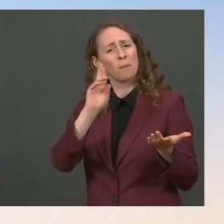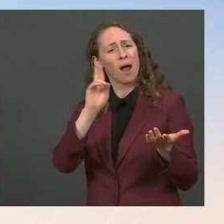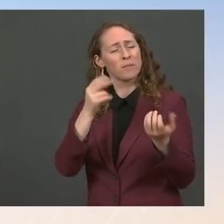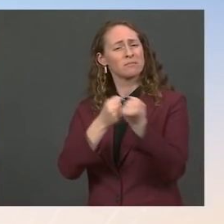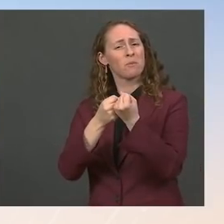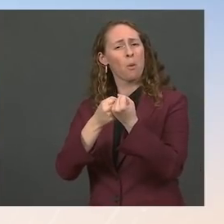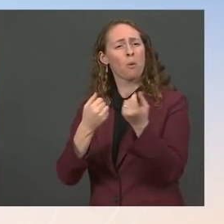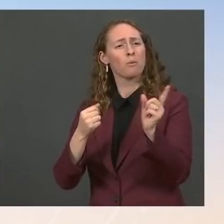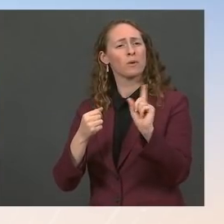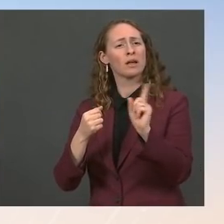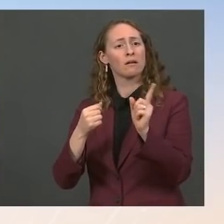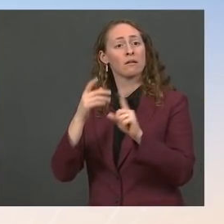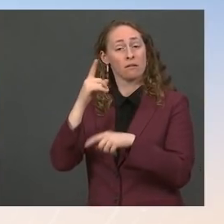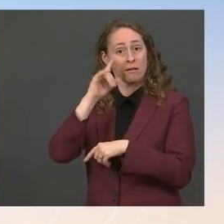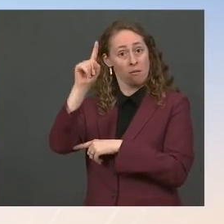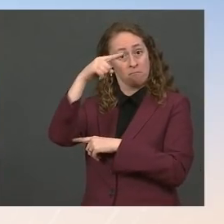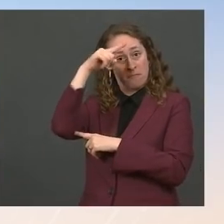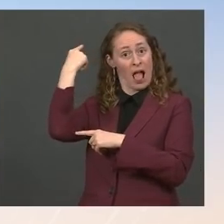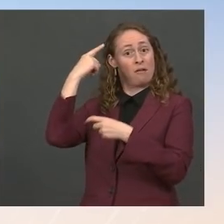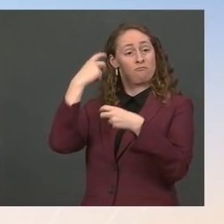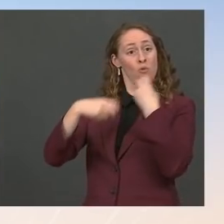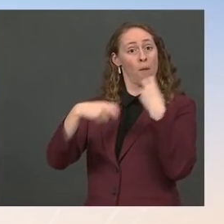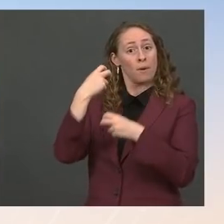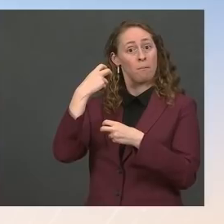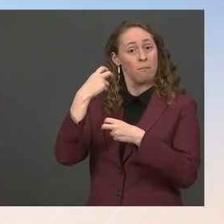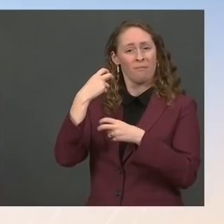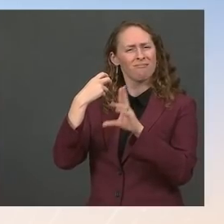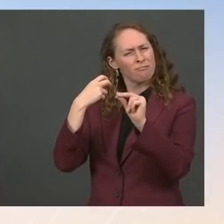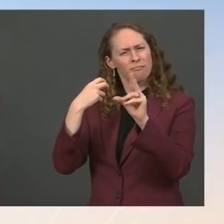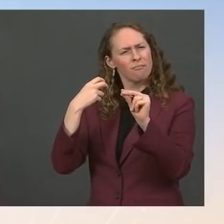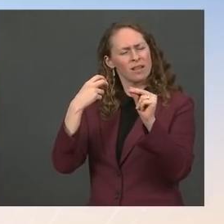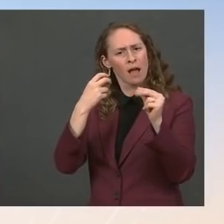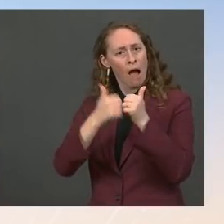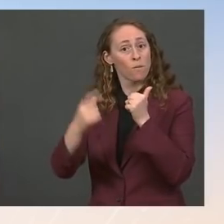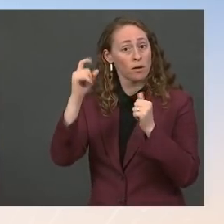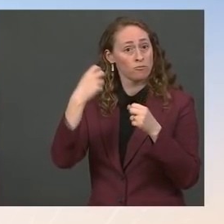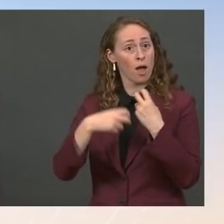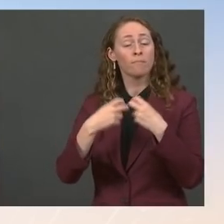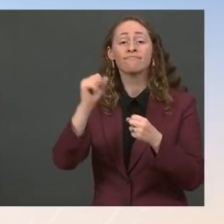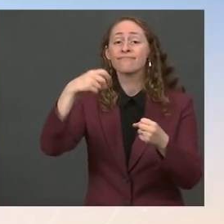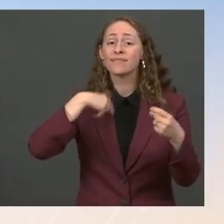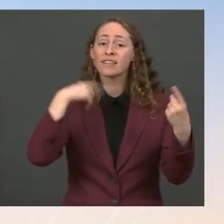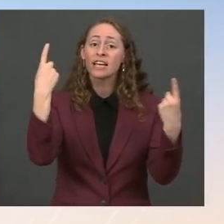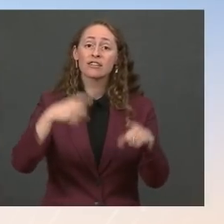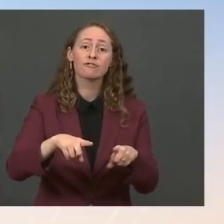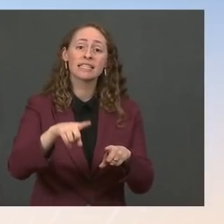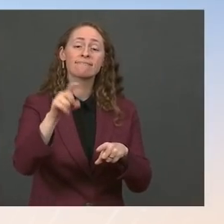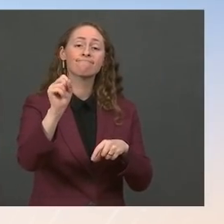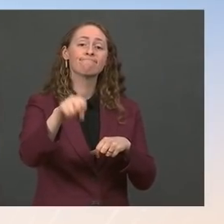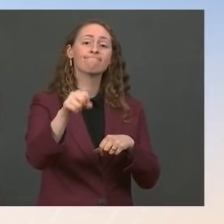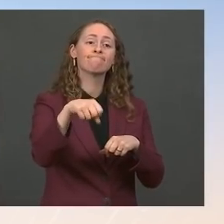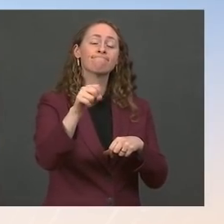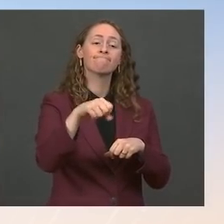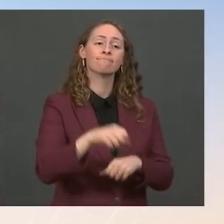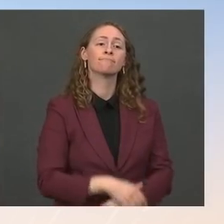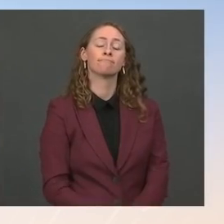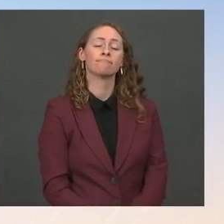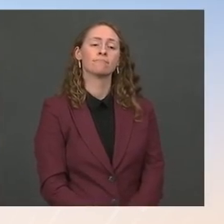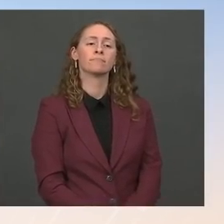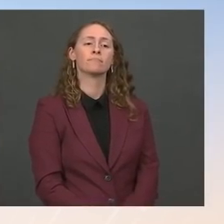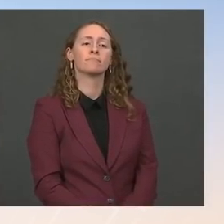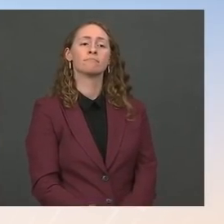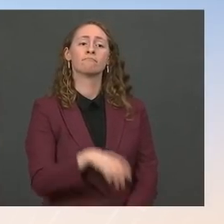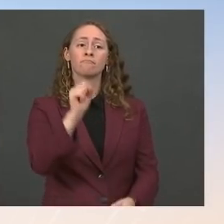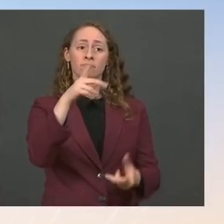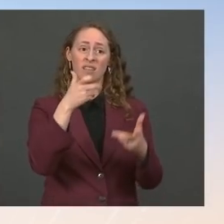just a black issue, it's an everyone issue. Agree. It is an everyone issue, and it's a fundamental threat to our democracy, and it's a priority for